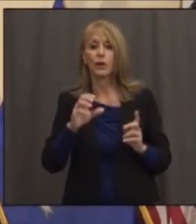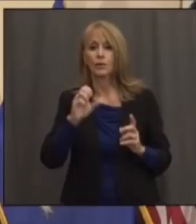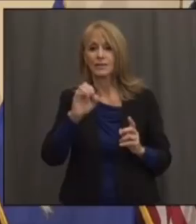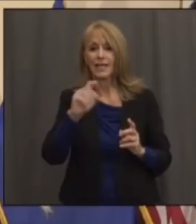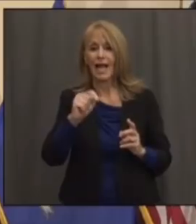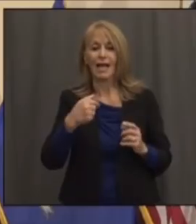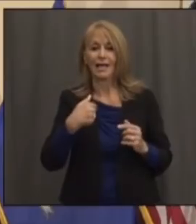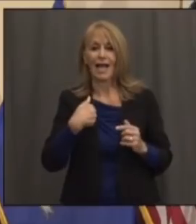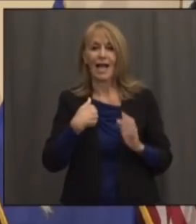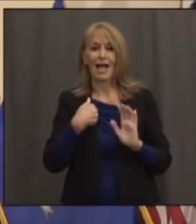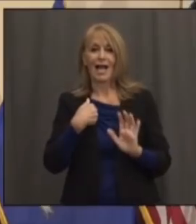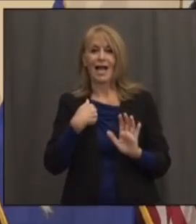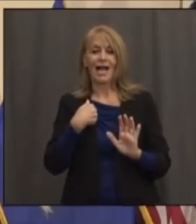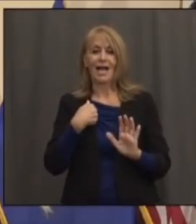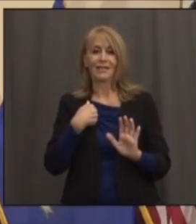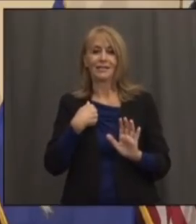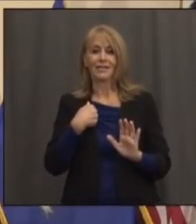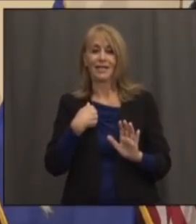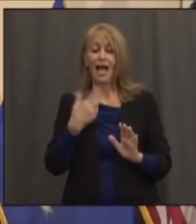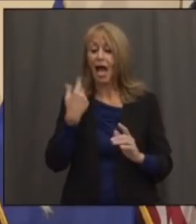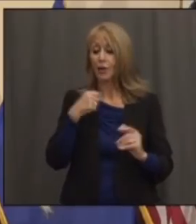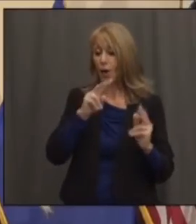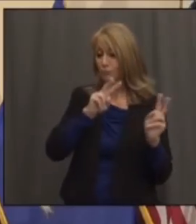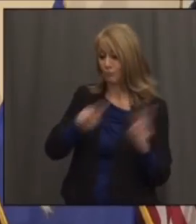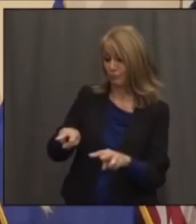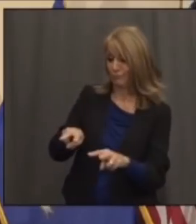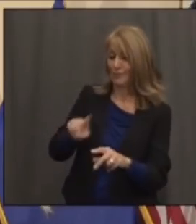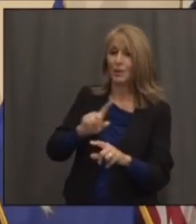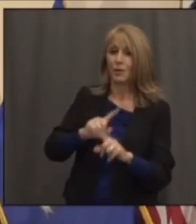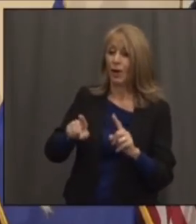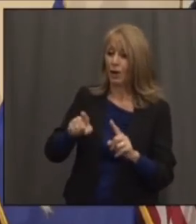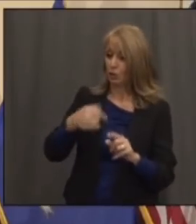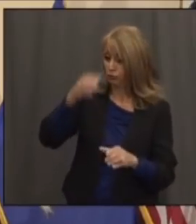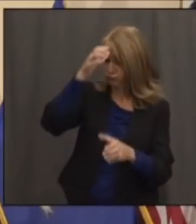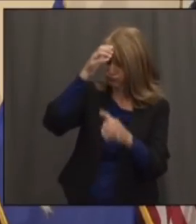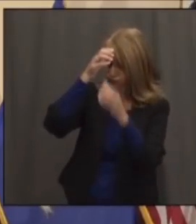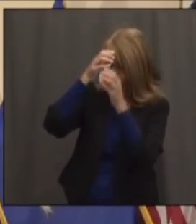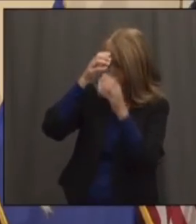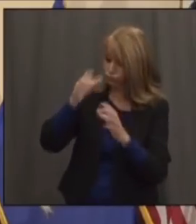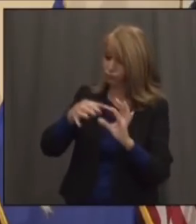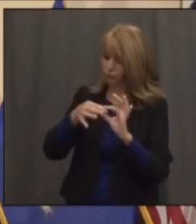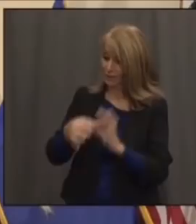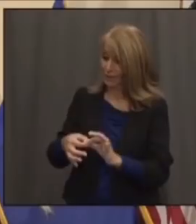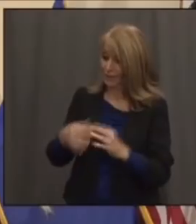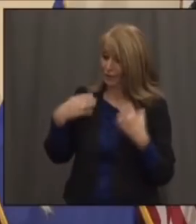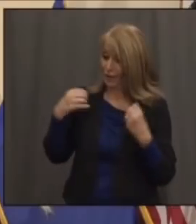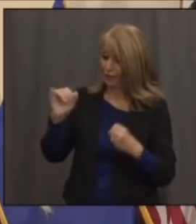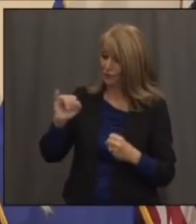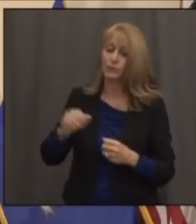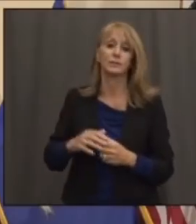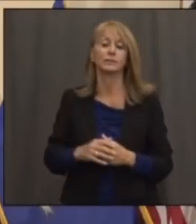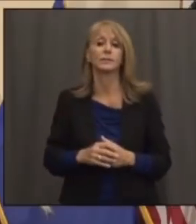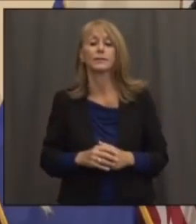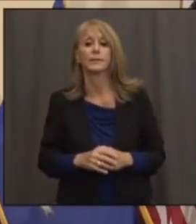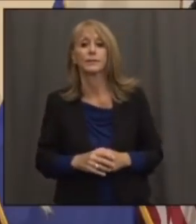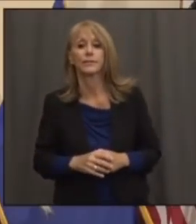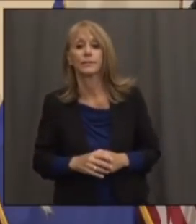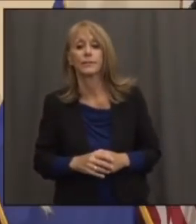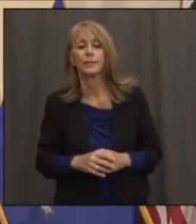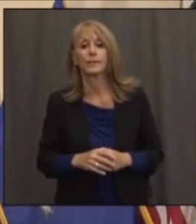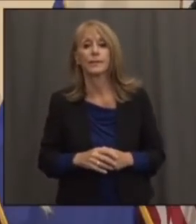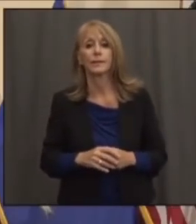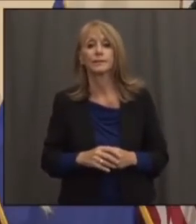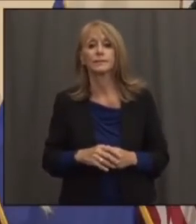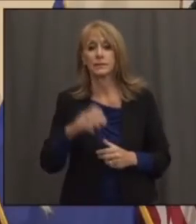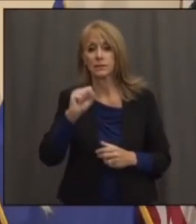Governor. I'm sorry, it's on mute. I don't want to put you on the spot, but you're quite knowledgeable on this. Well, look, you and I have discussed this